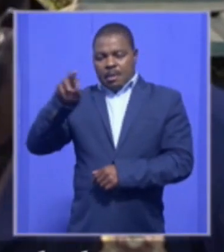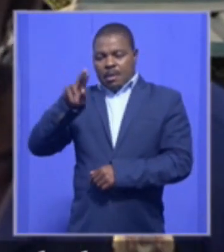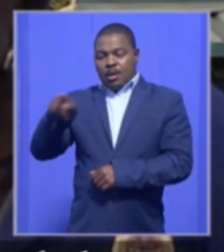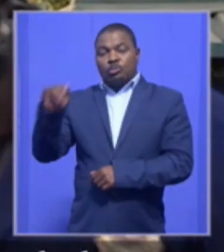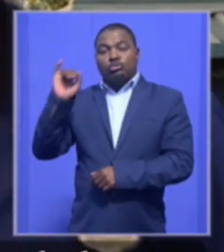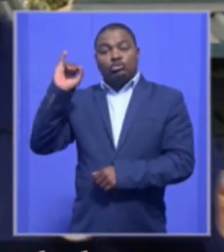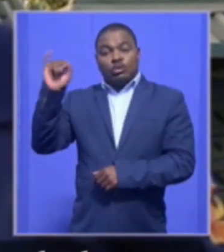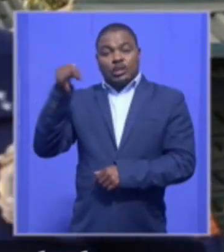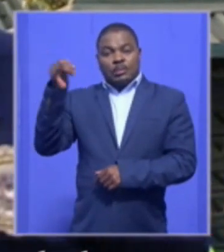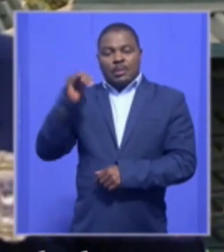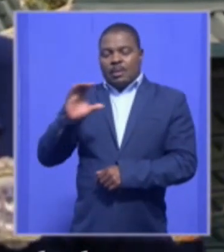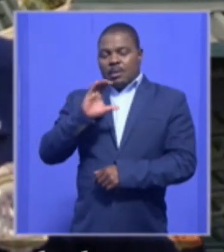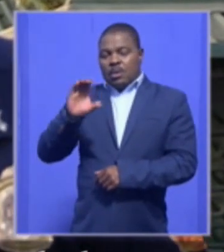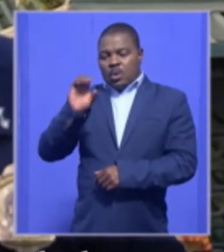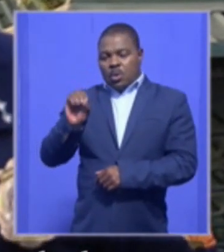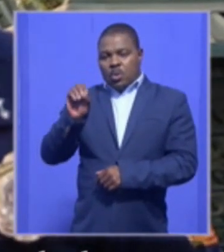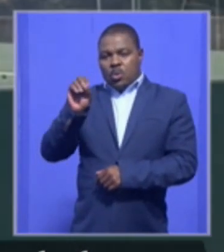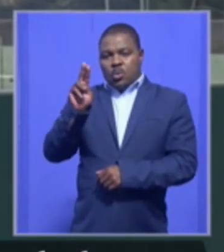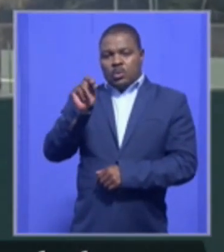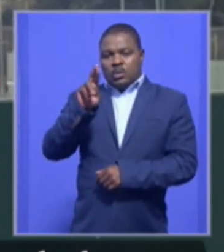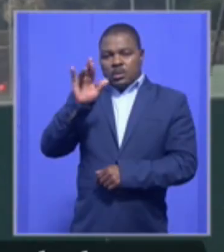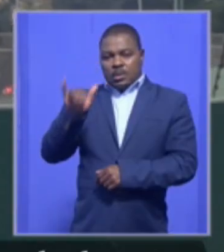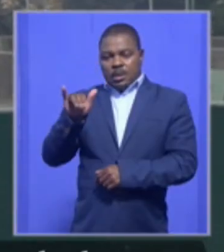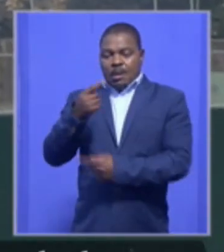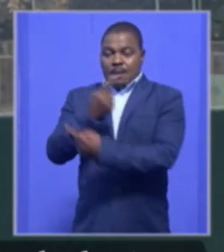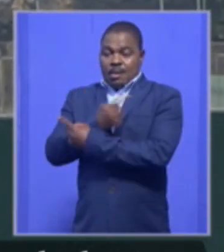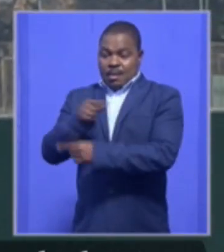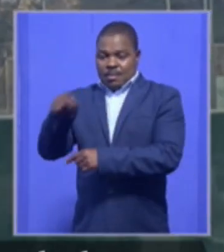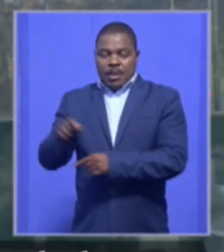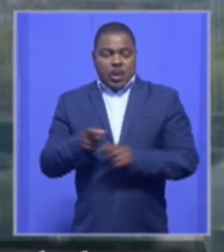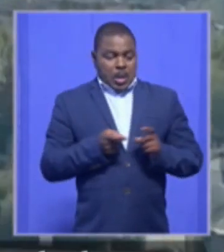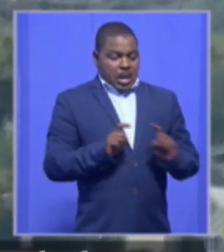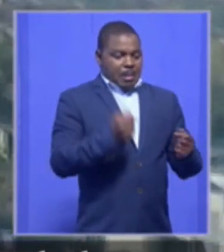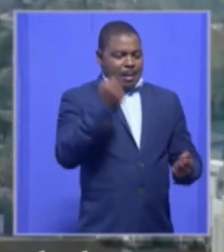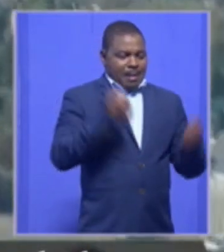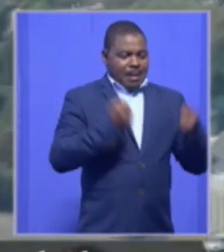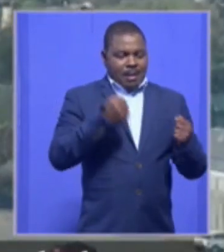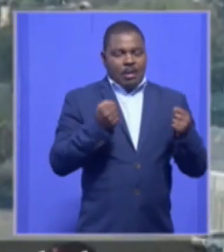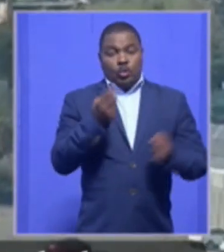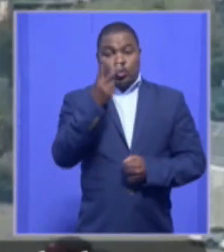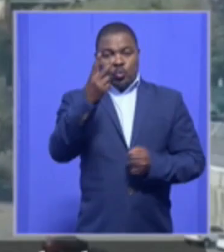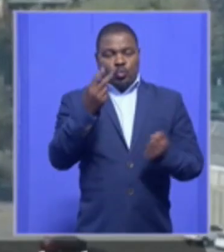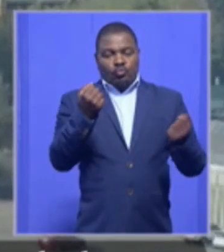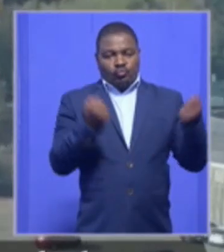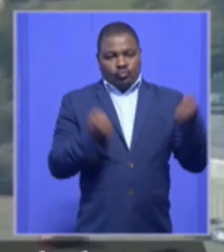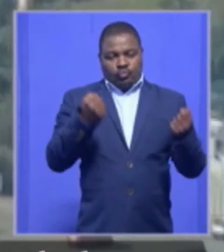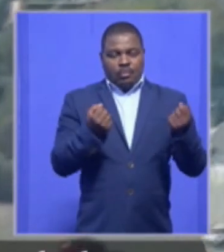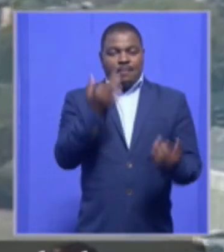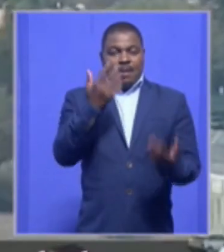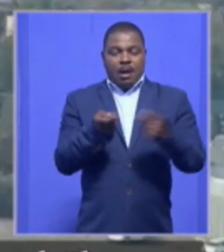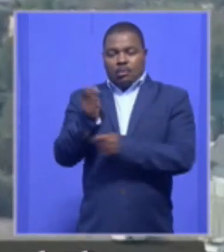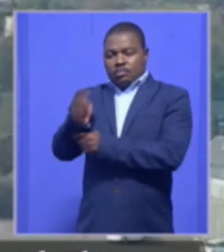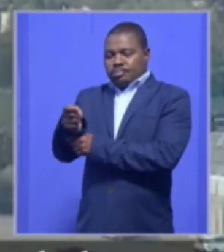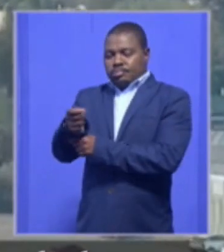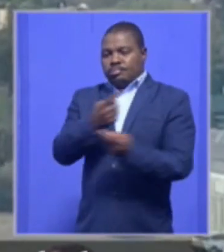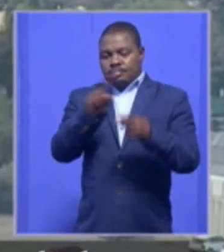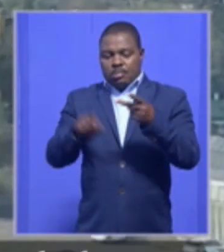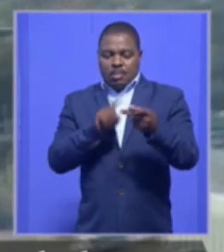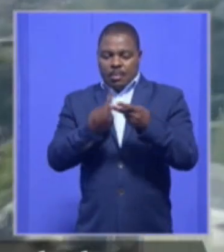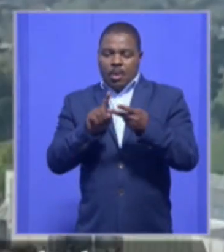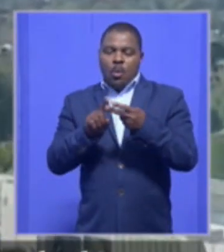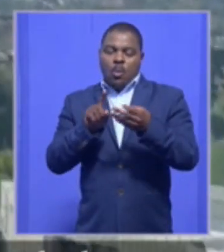Club. Yes, indeed, we immediately dispatched our vehicles, 2 fire engines, and also a water tank